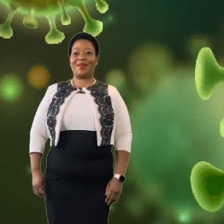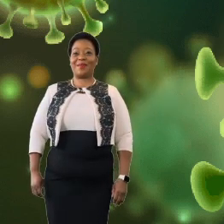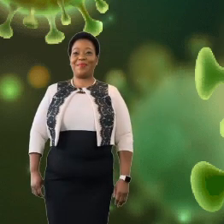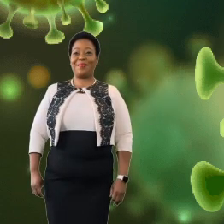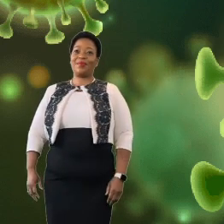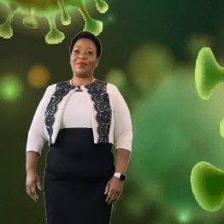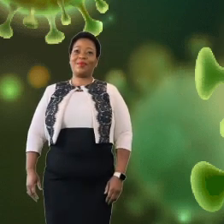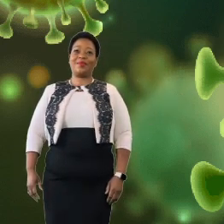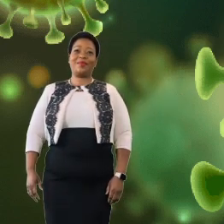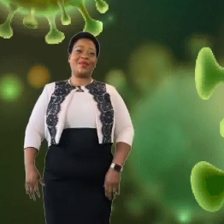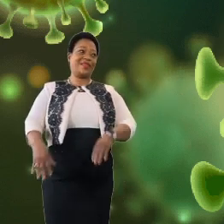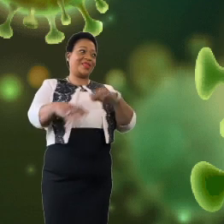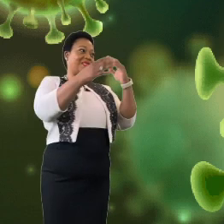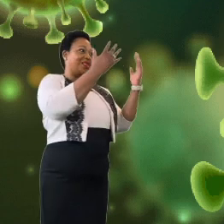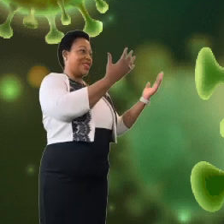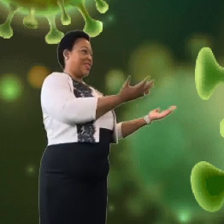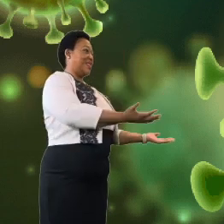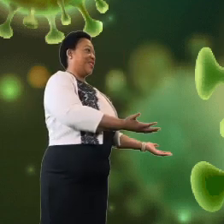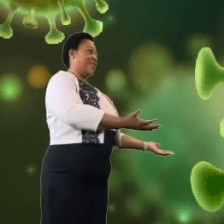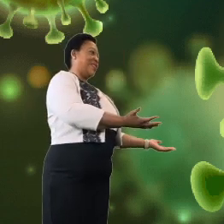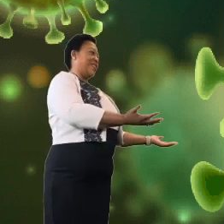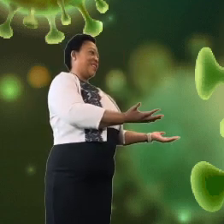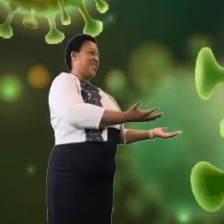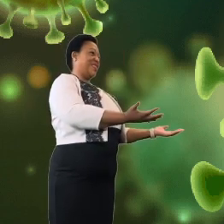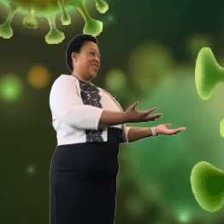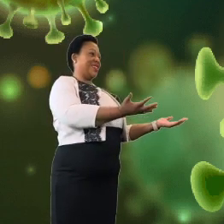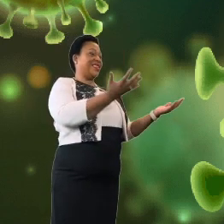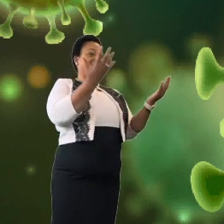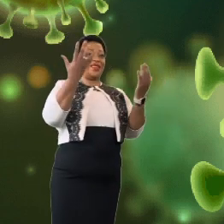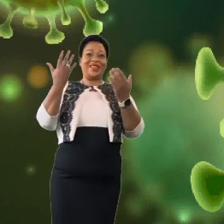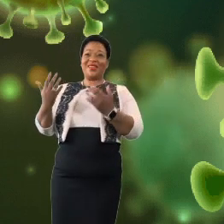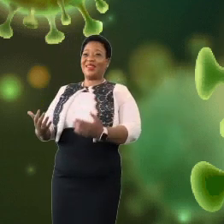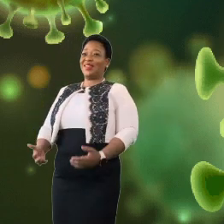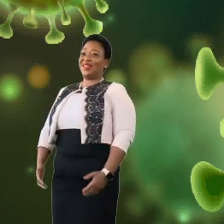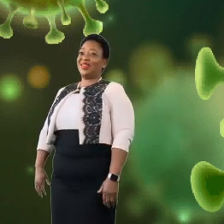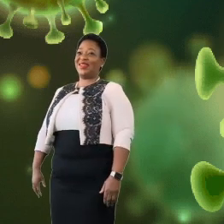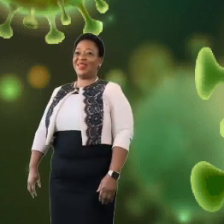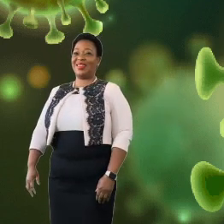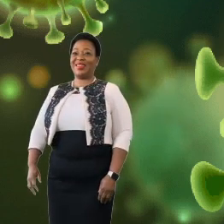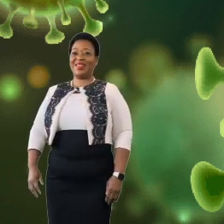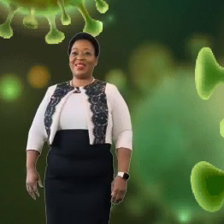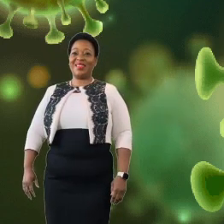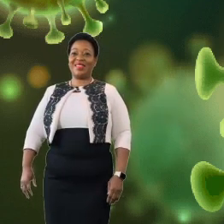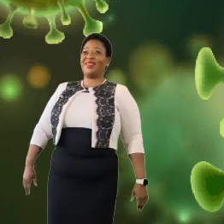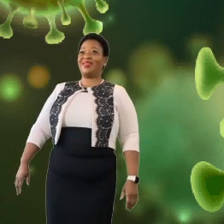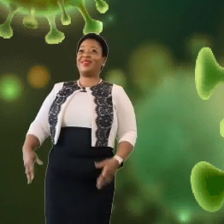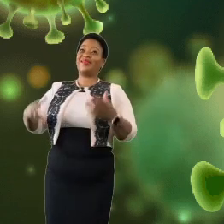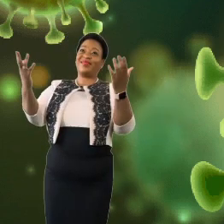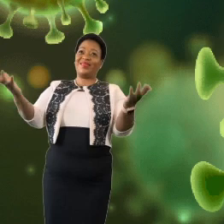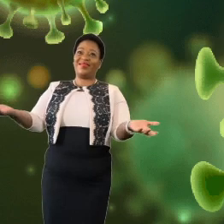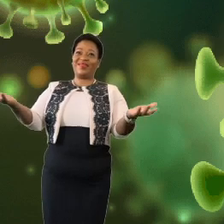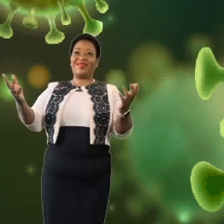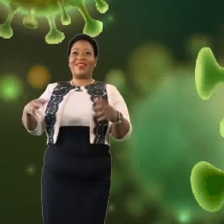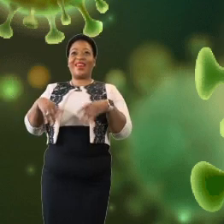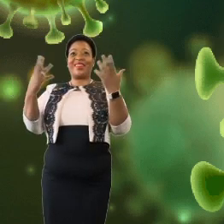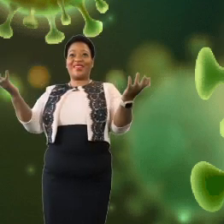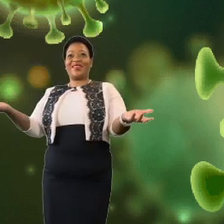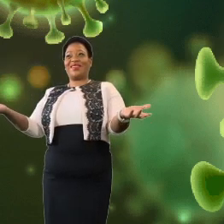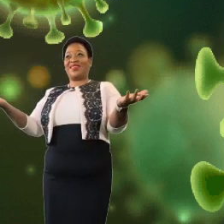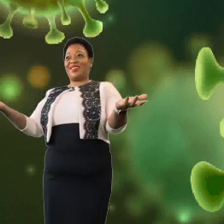of support or advice should be available through this interactive work stream that we have to